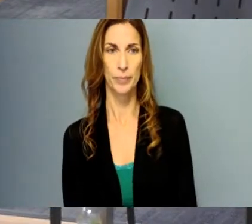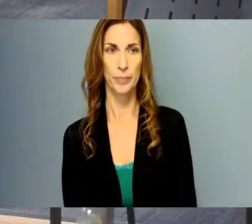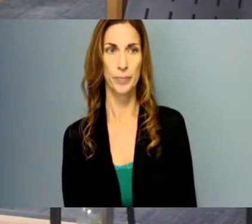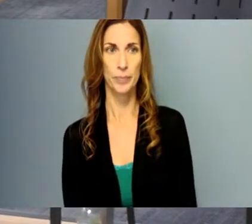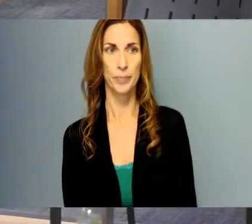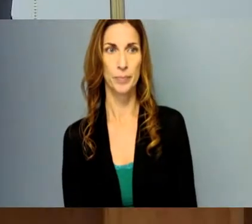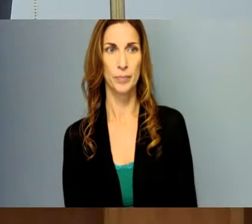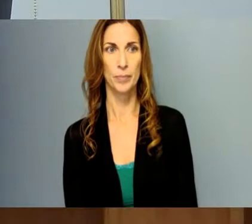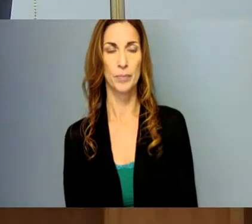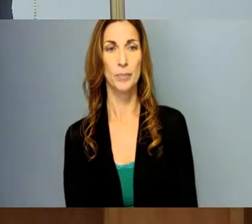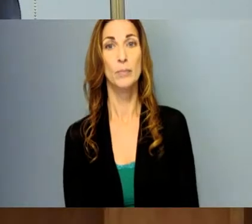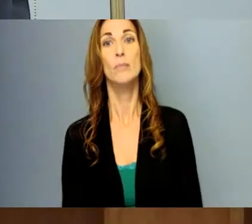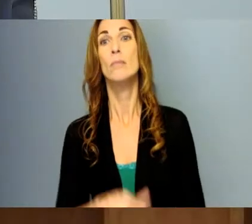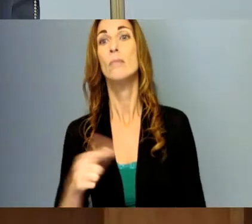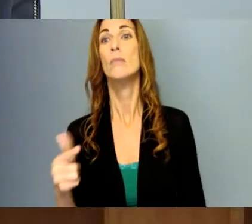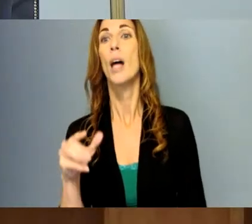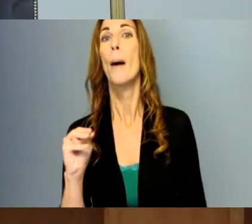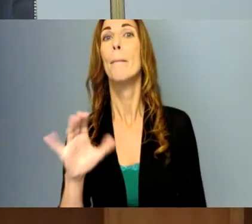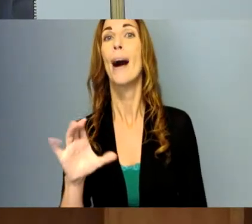Edward Mackhouse.